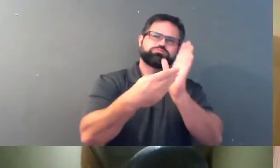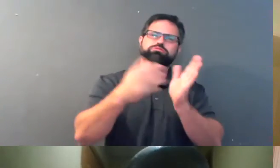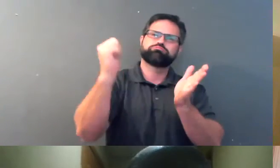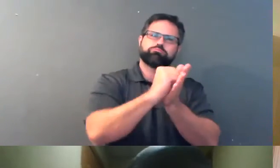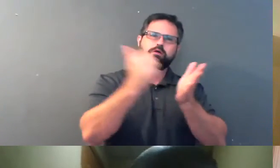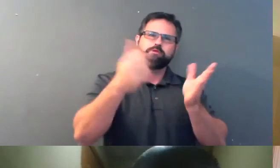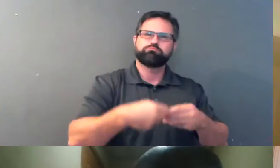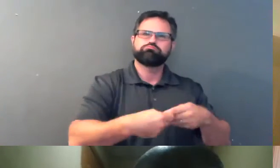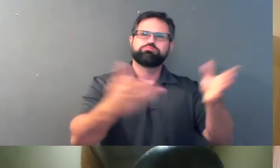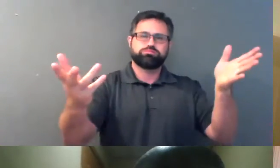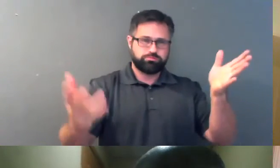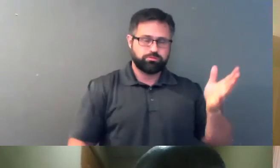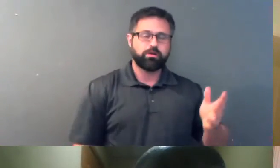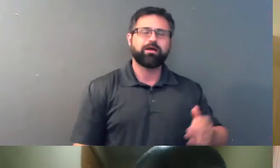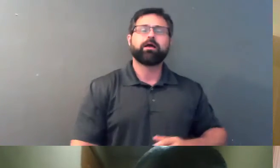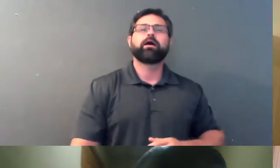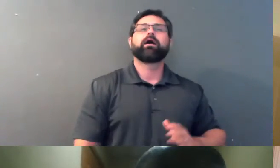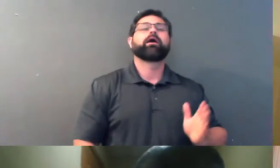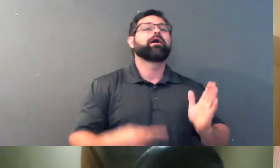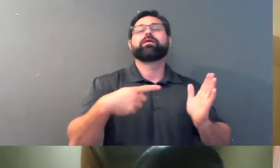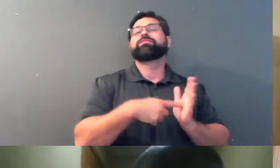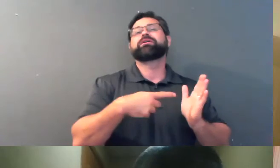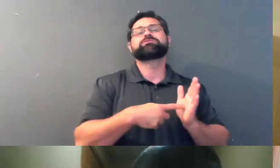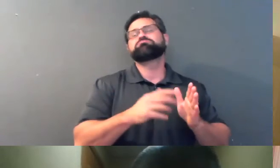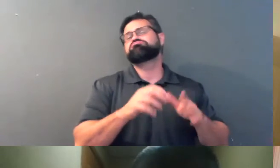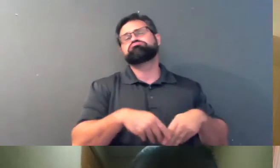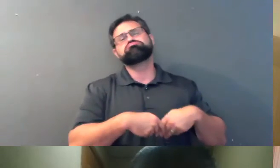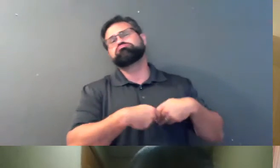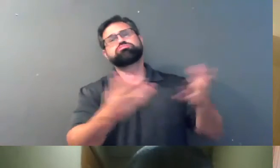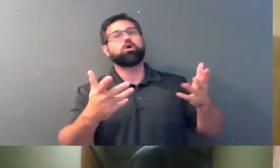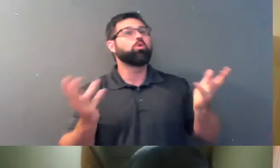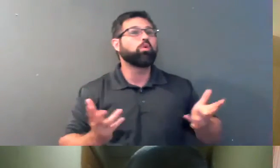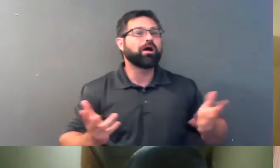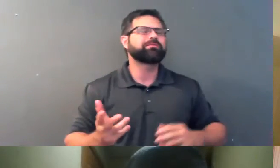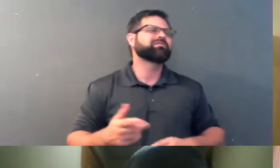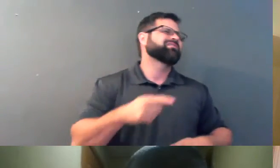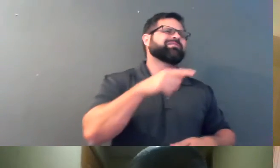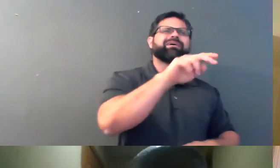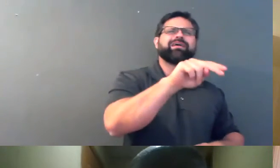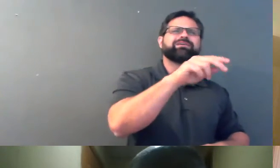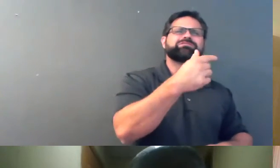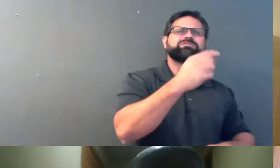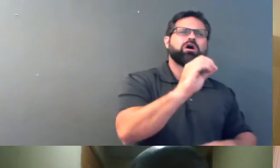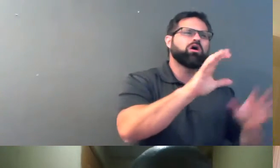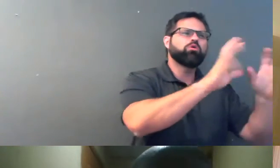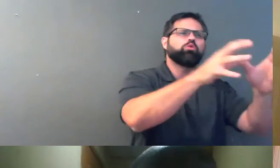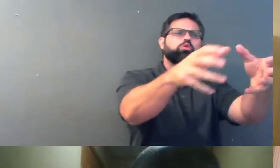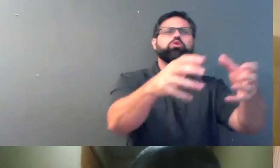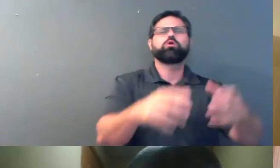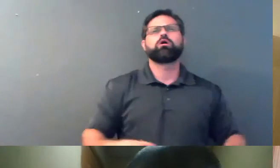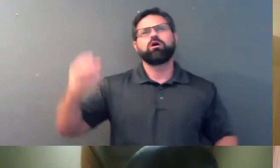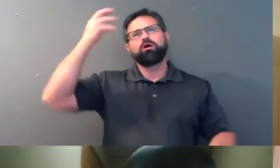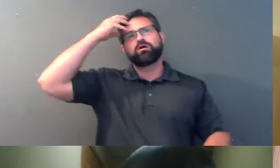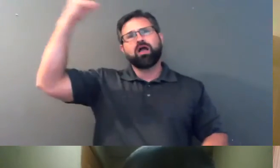statement to disseminate to civil society and to governments on issues